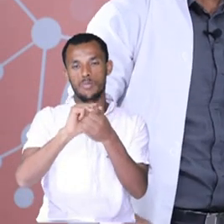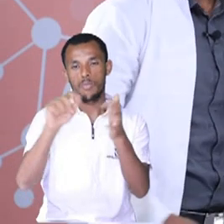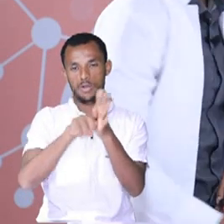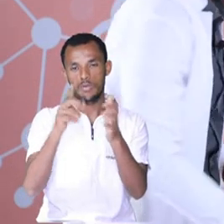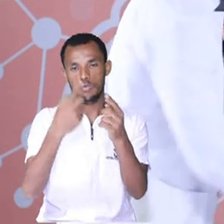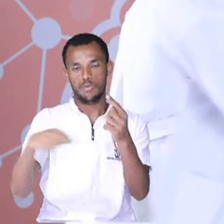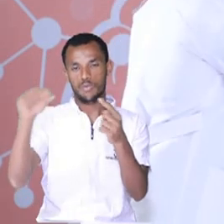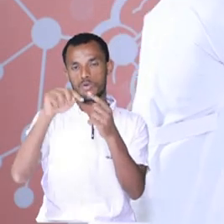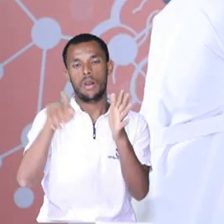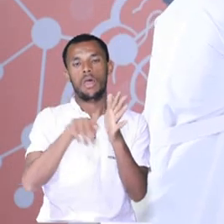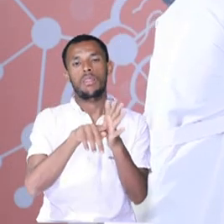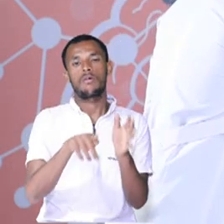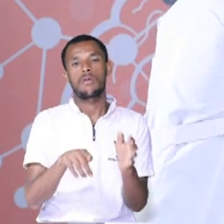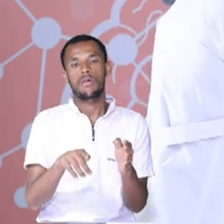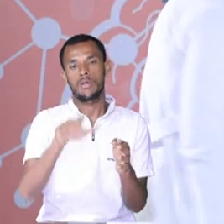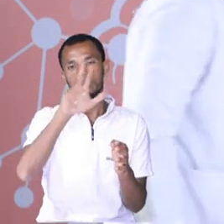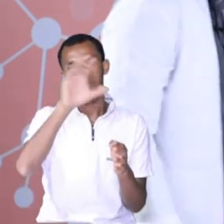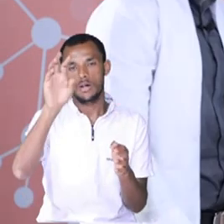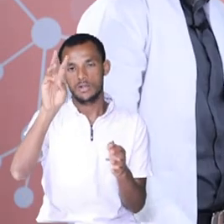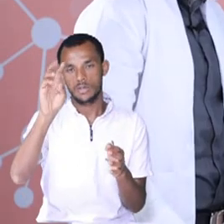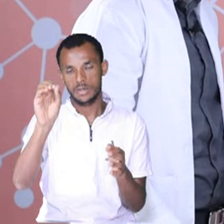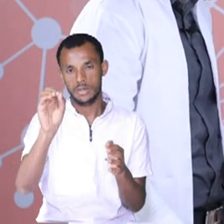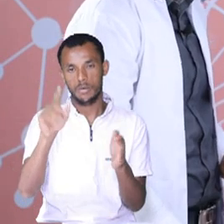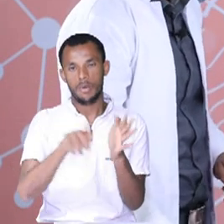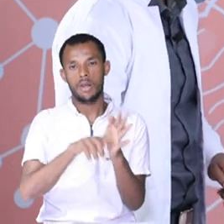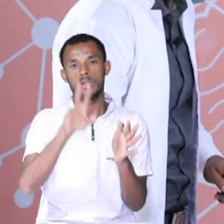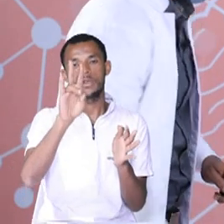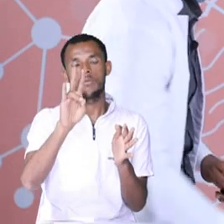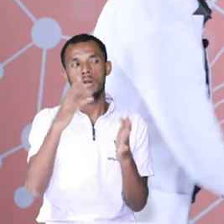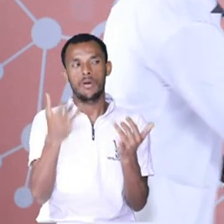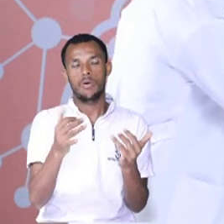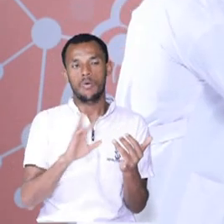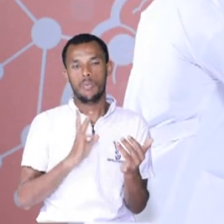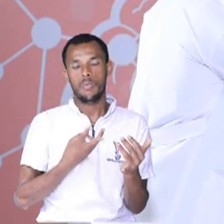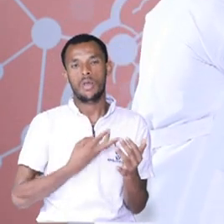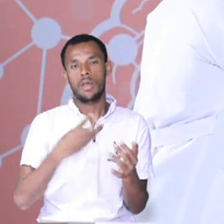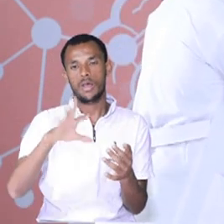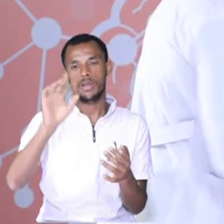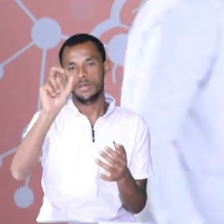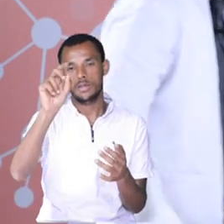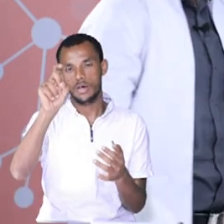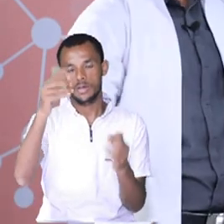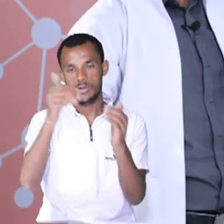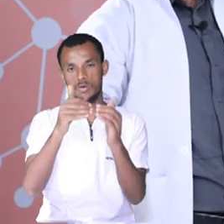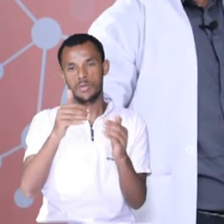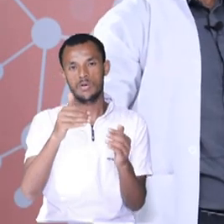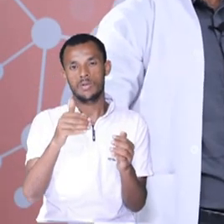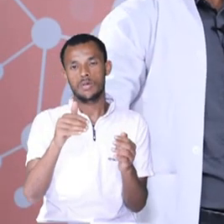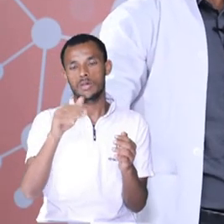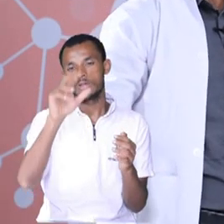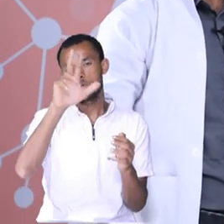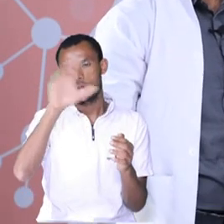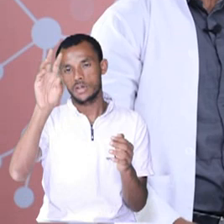to negative. Therefore, 360 minus 7. Now, 13x is equal to